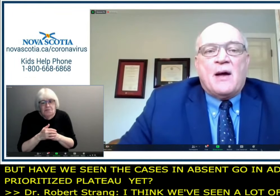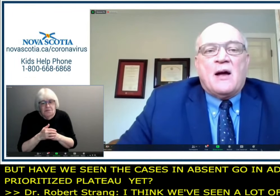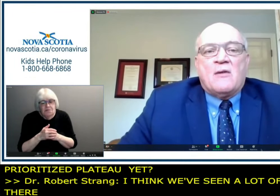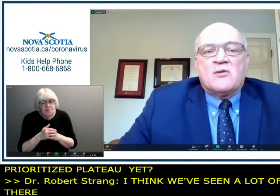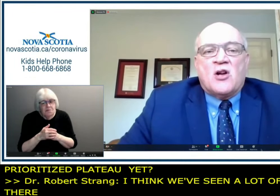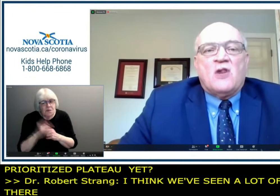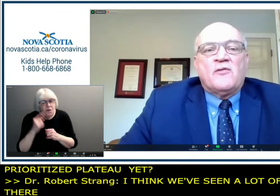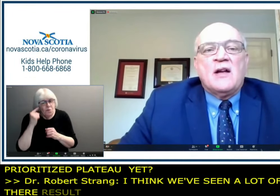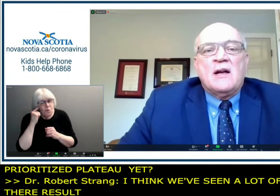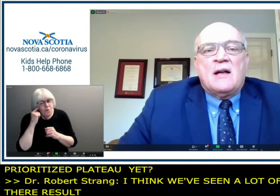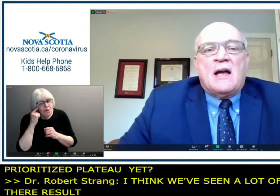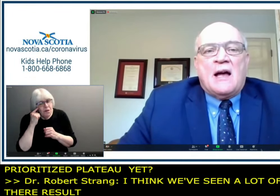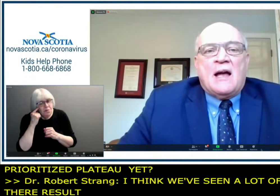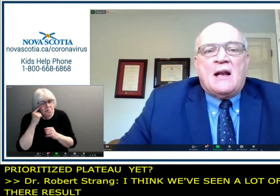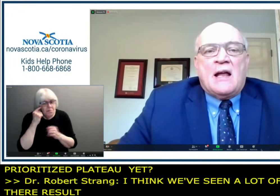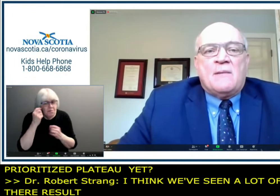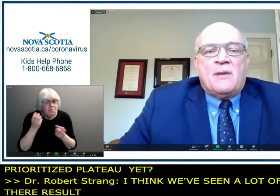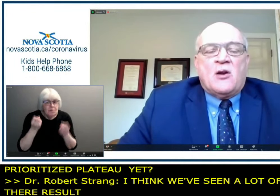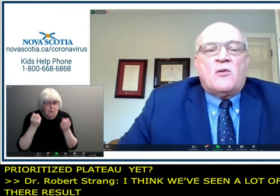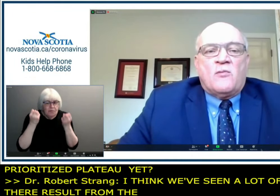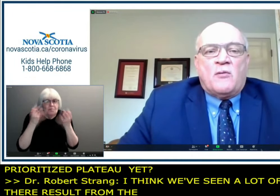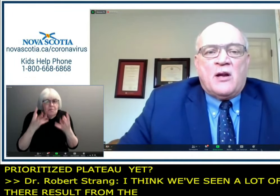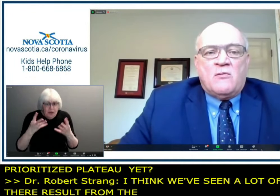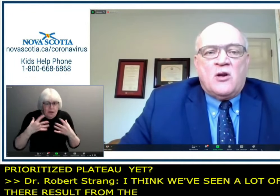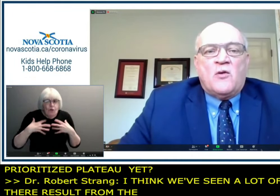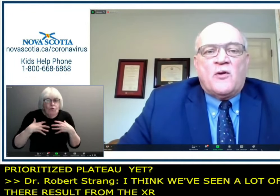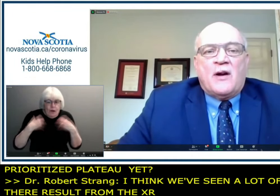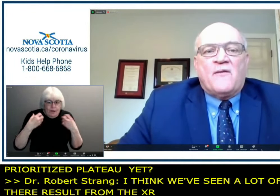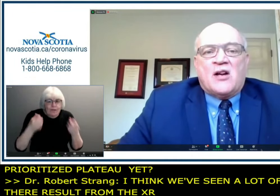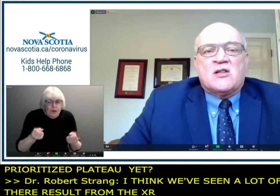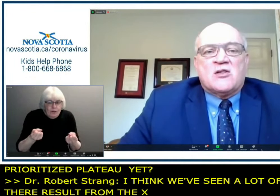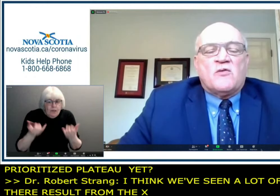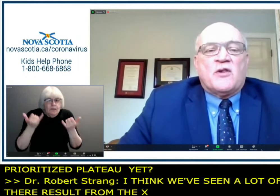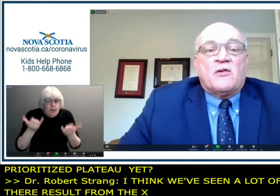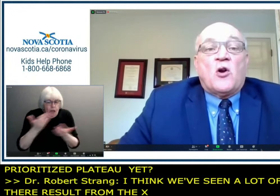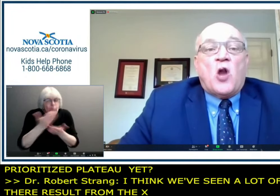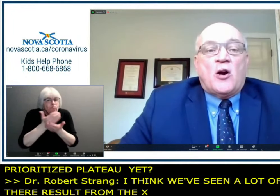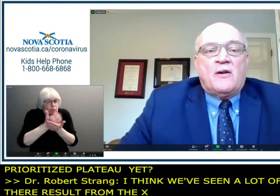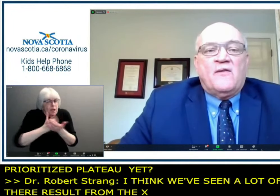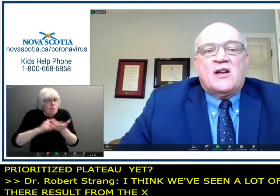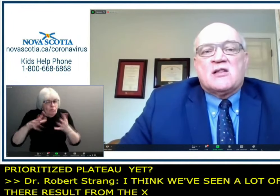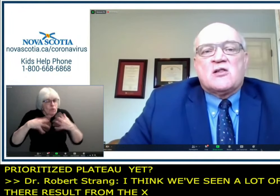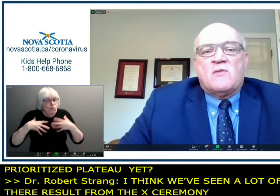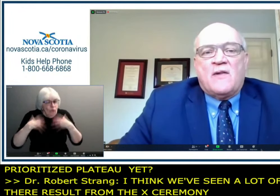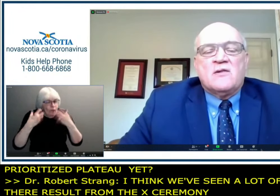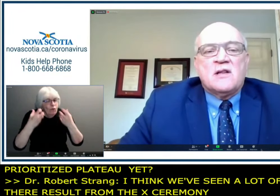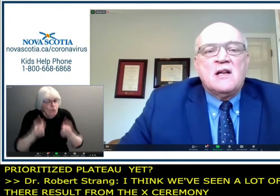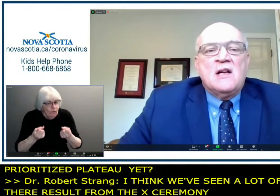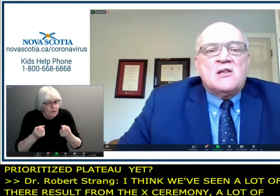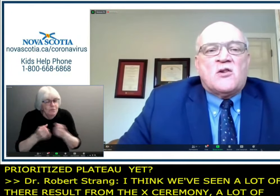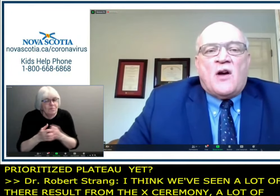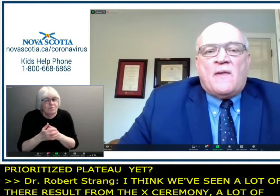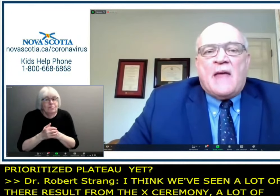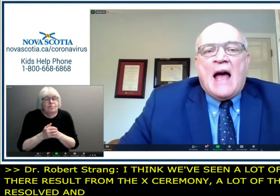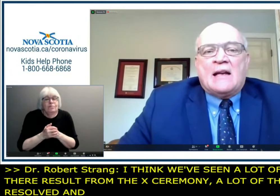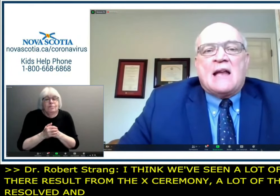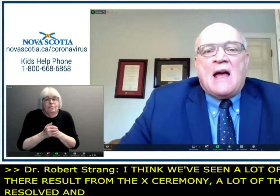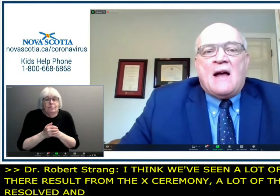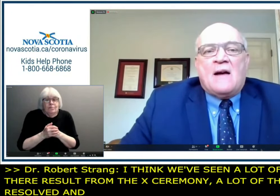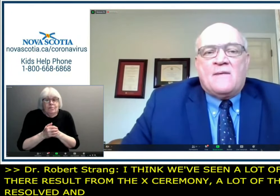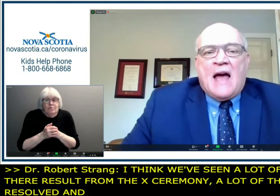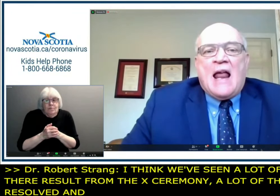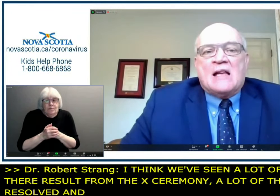now resolved, and their infection is over. They're no longer infectious to others. So